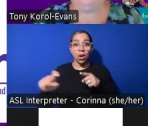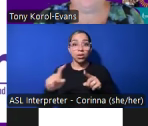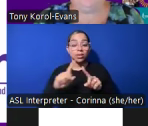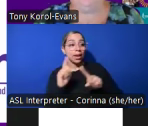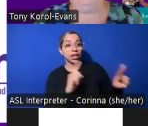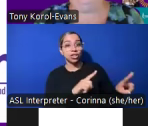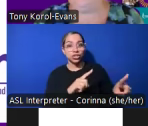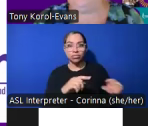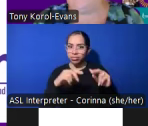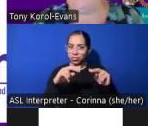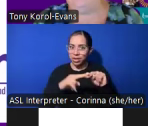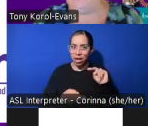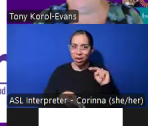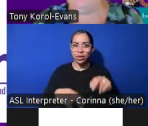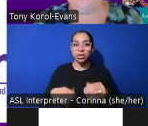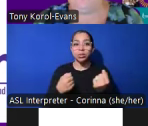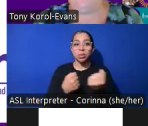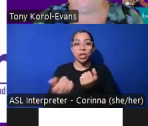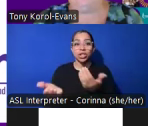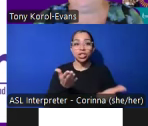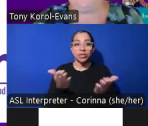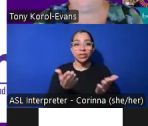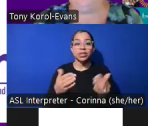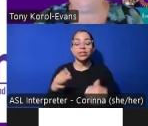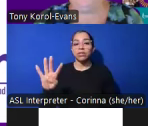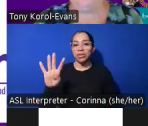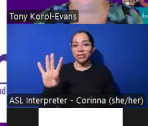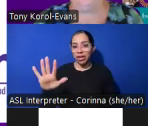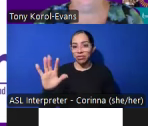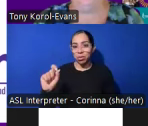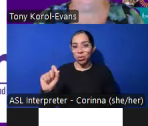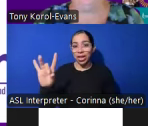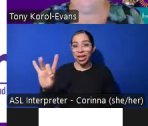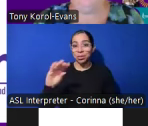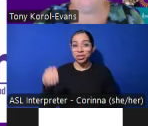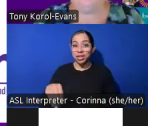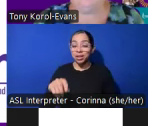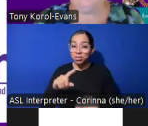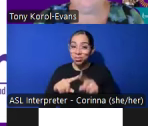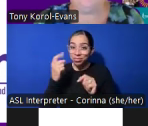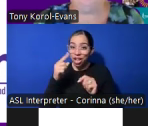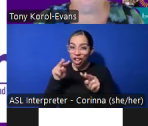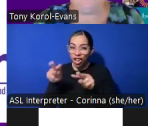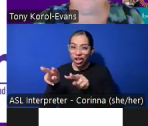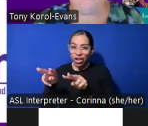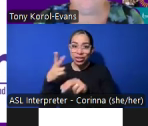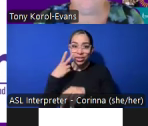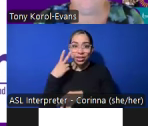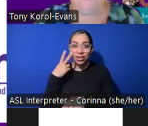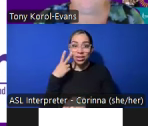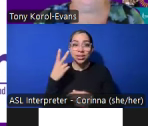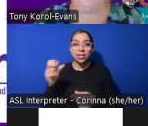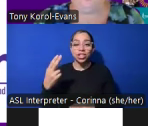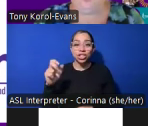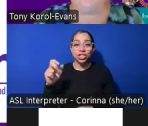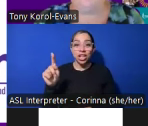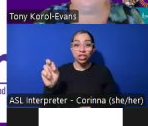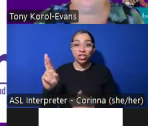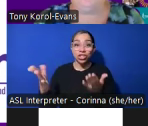services provided a 45.8% increase, but then look at this. Shelter services provided